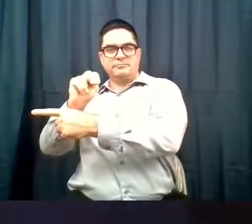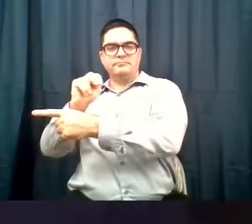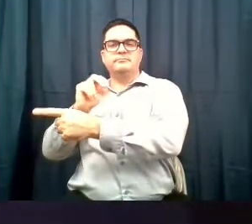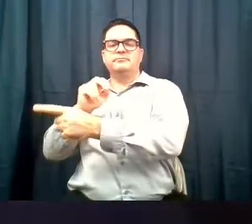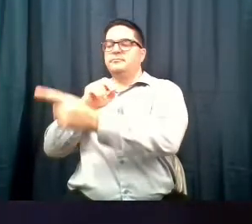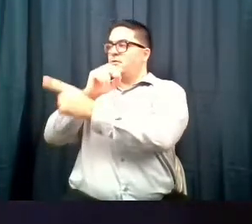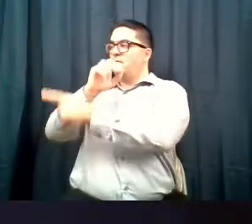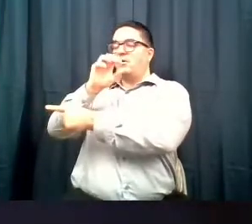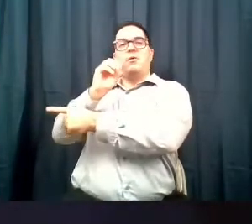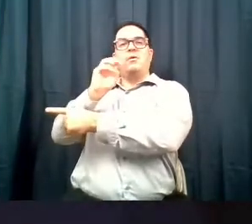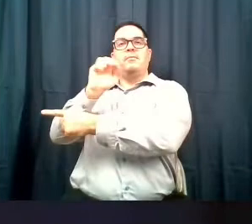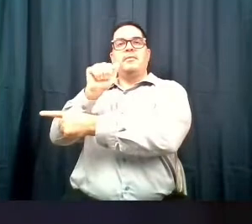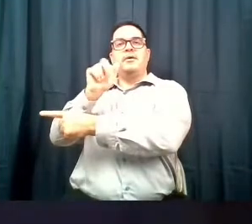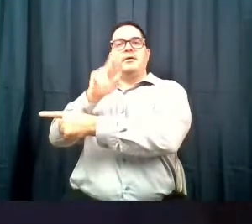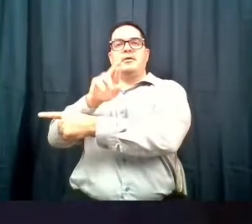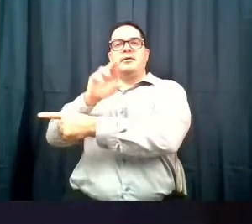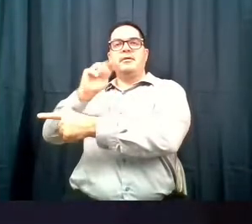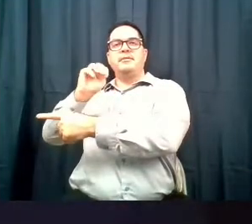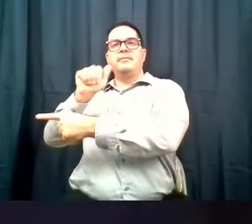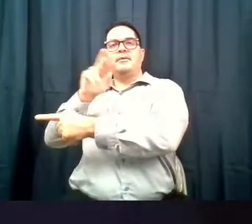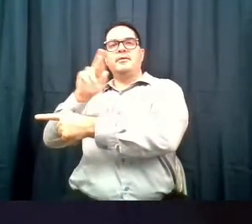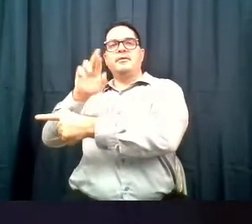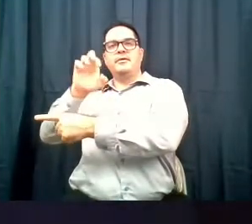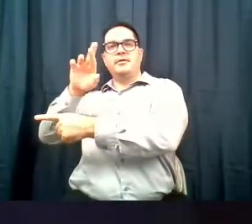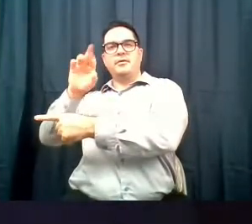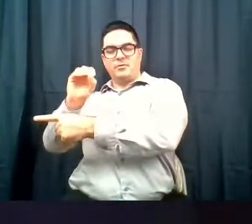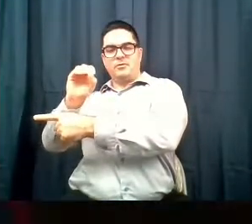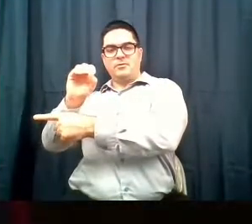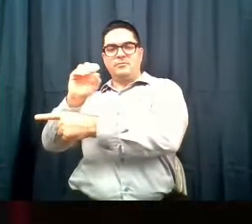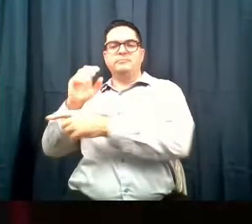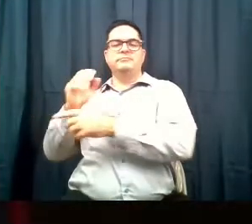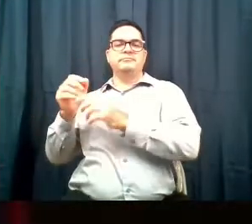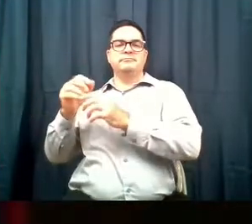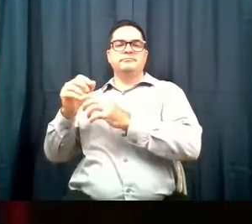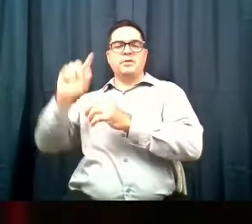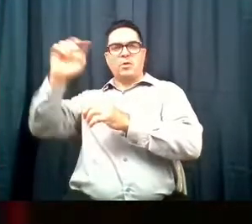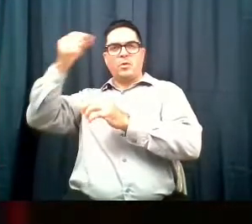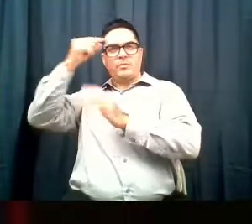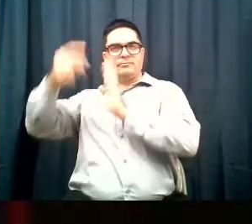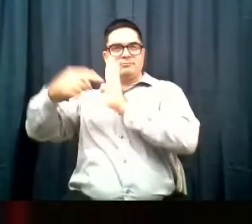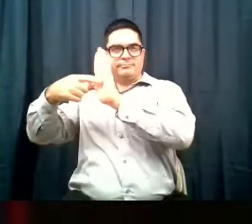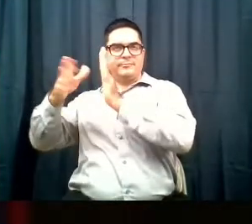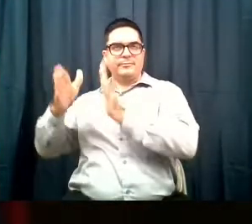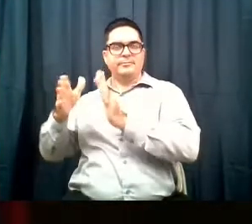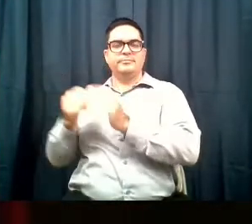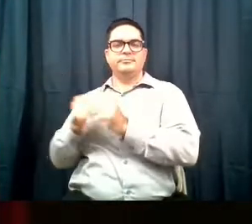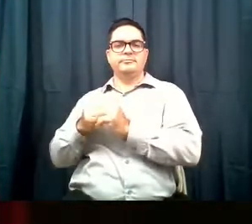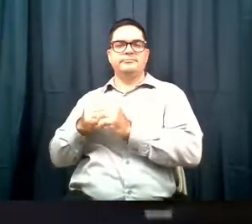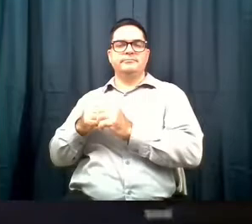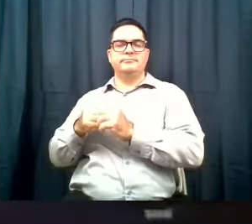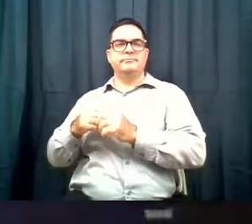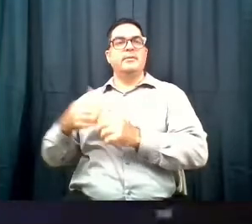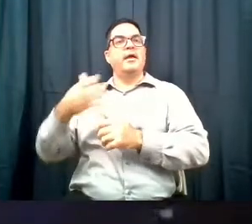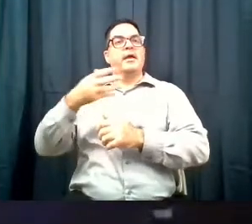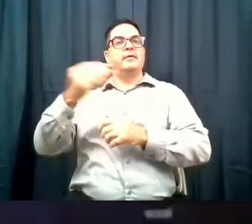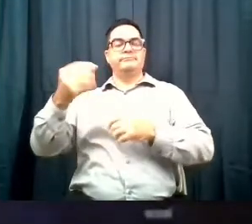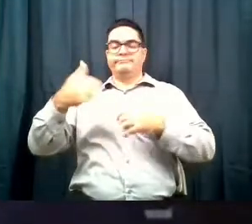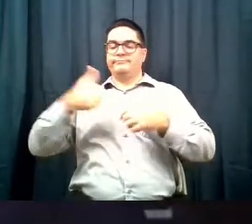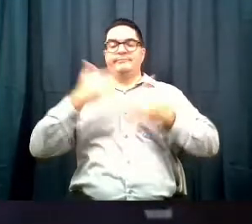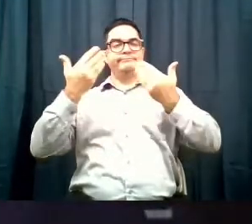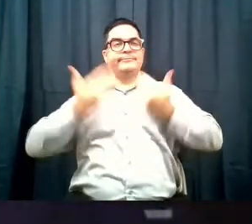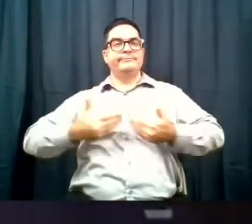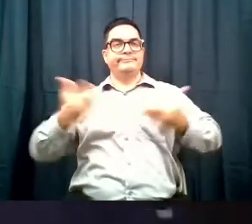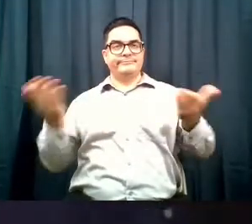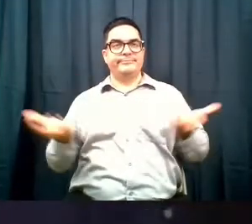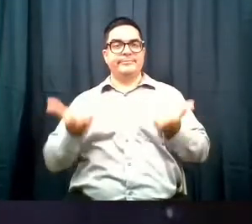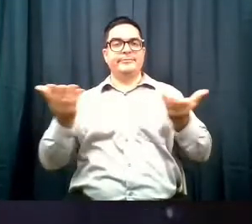Omar Marrero, the ex officio representative from the governor. Present, Chairman. Good morning. And I am here as well. Quorum requires